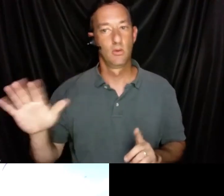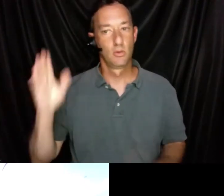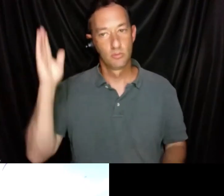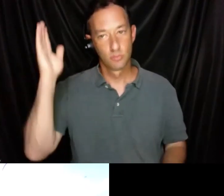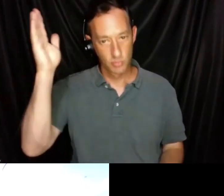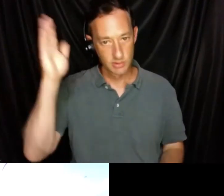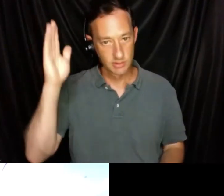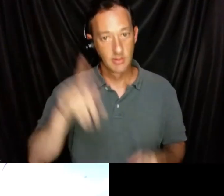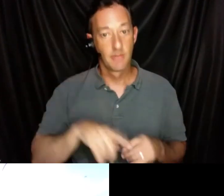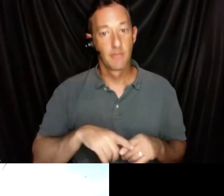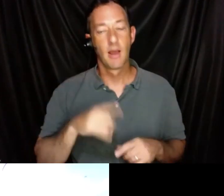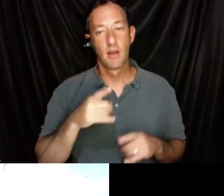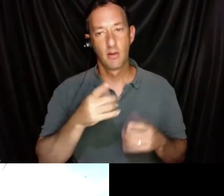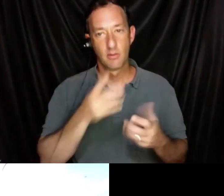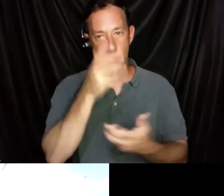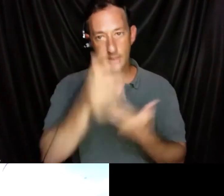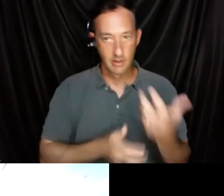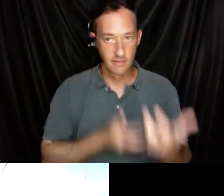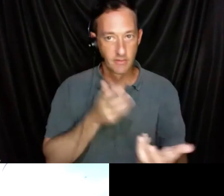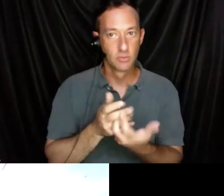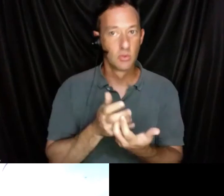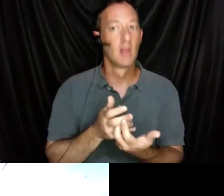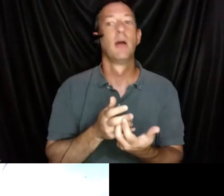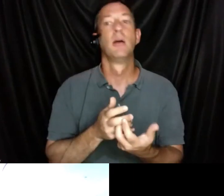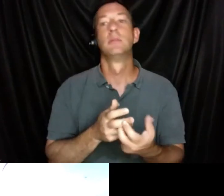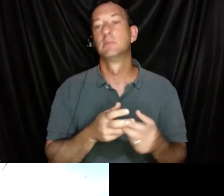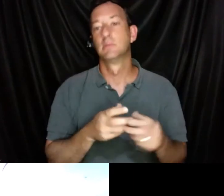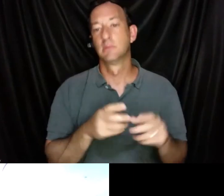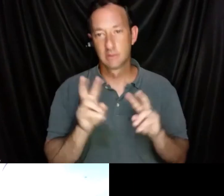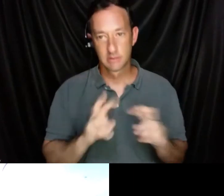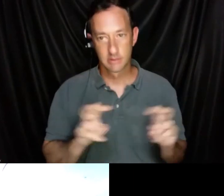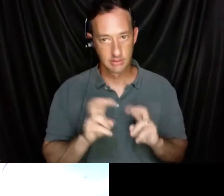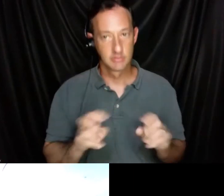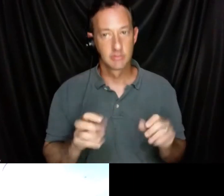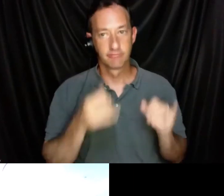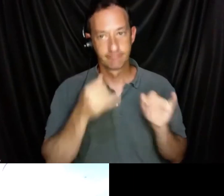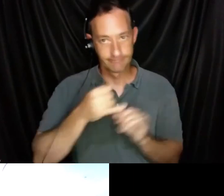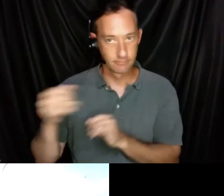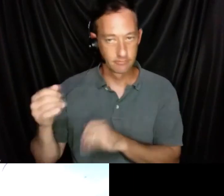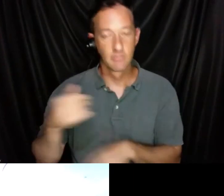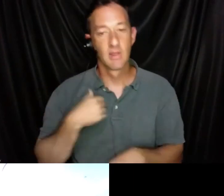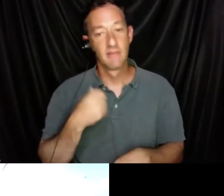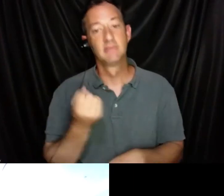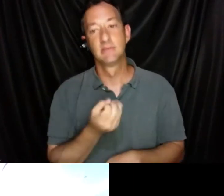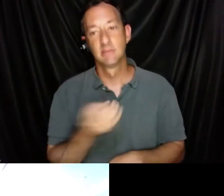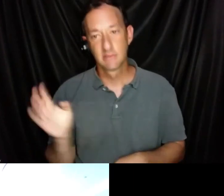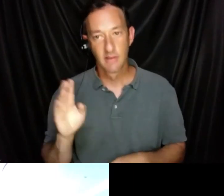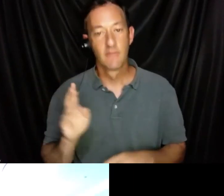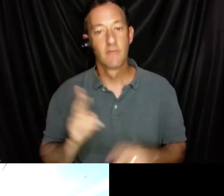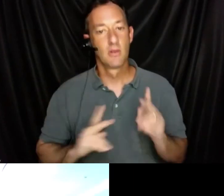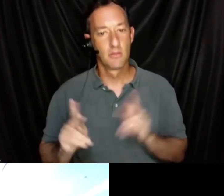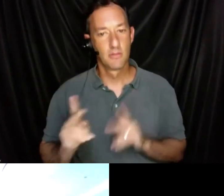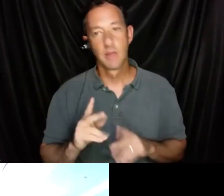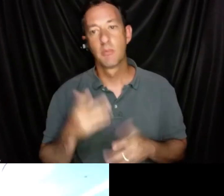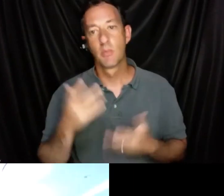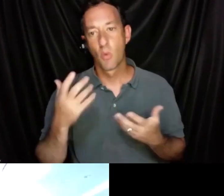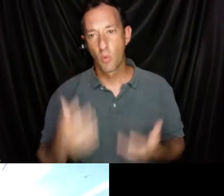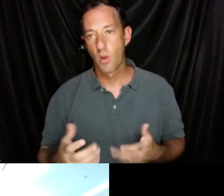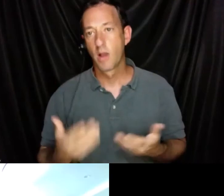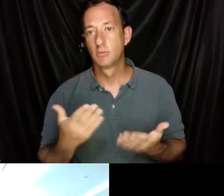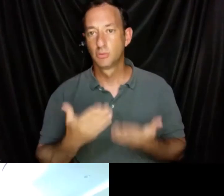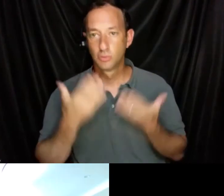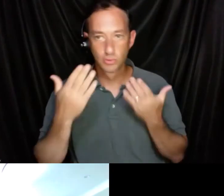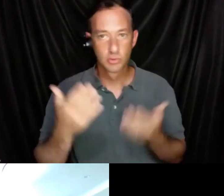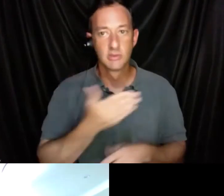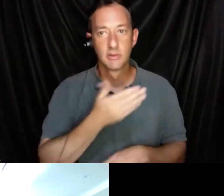about individualized assessments. Now, we've had several attendees write in that they were looking for suggested best practices